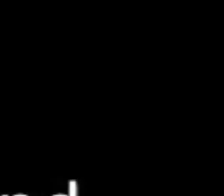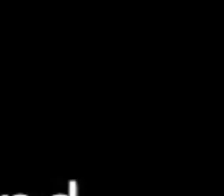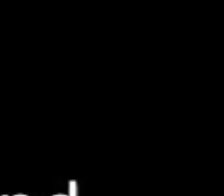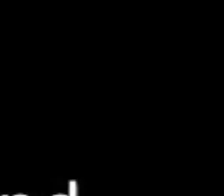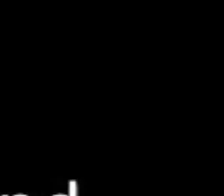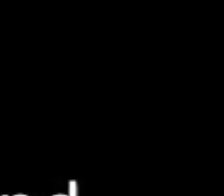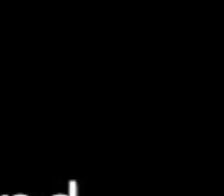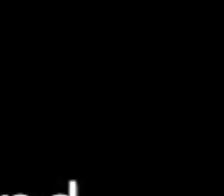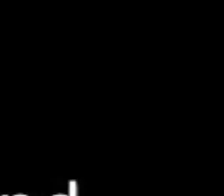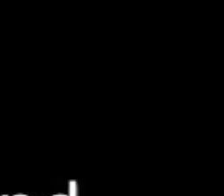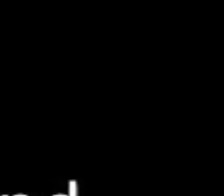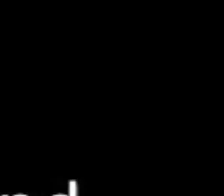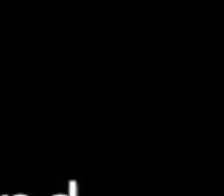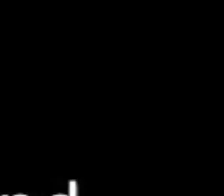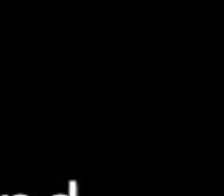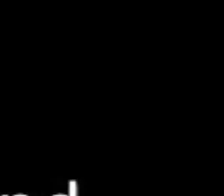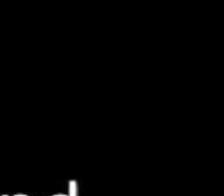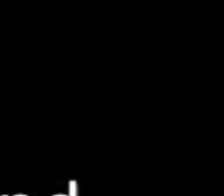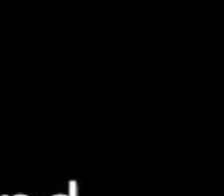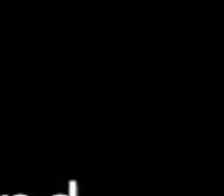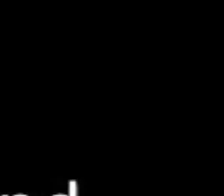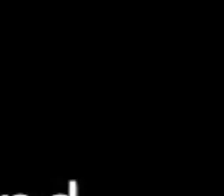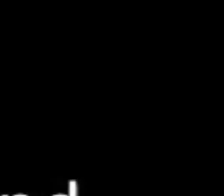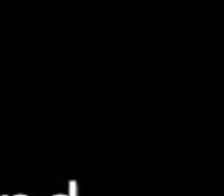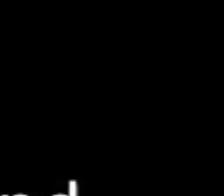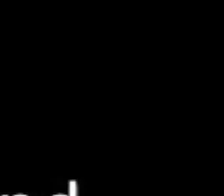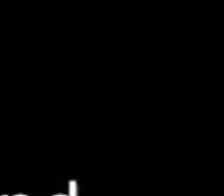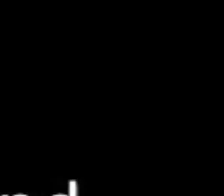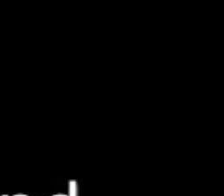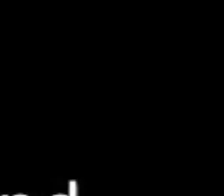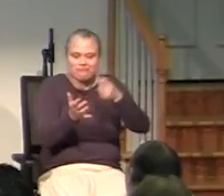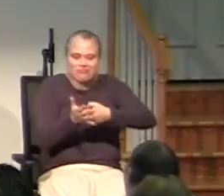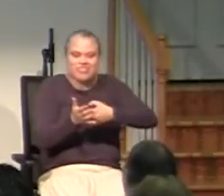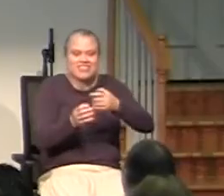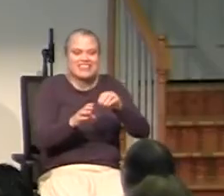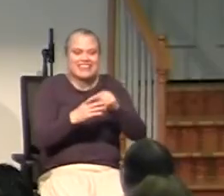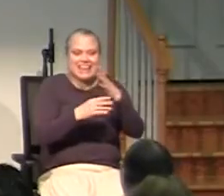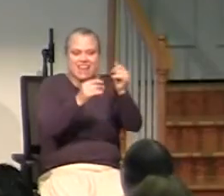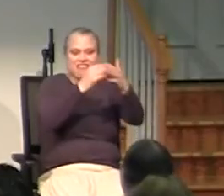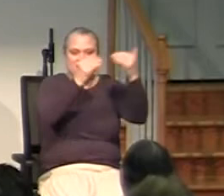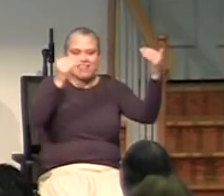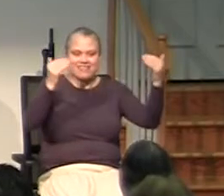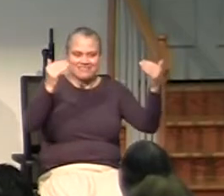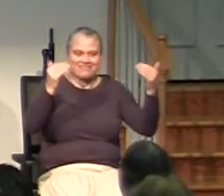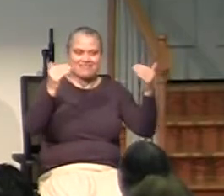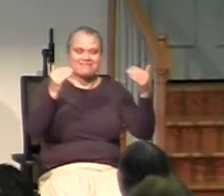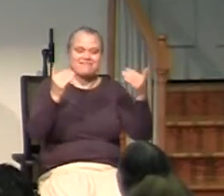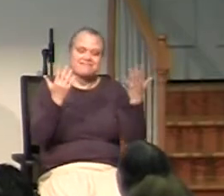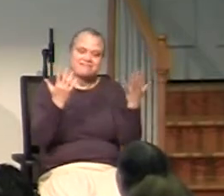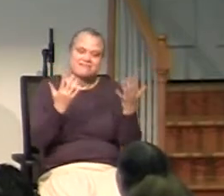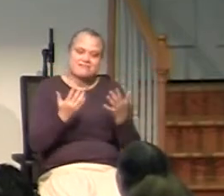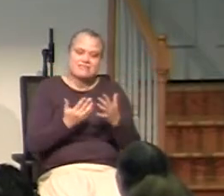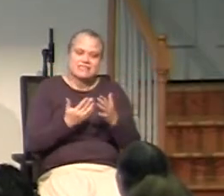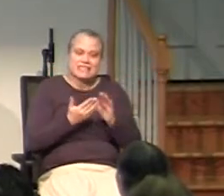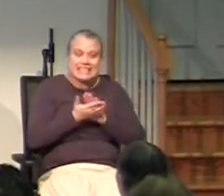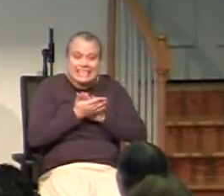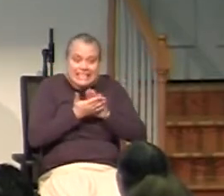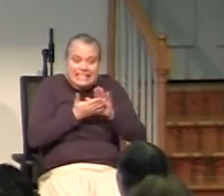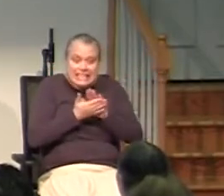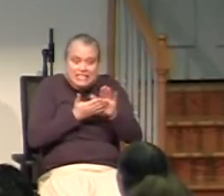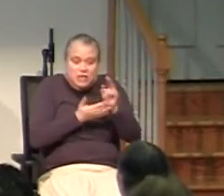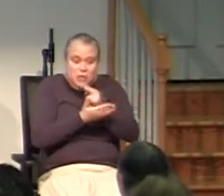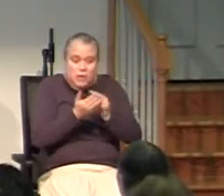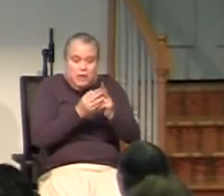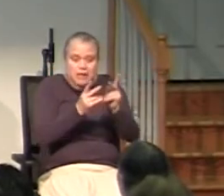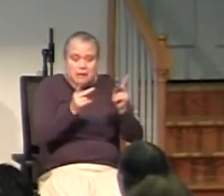within the brain, and it's recorded in heaven. And so the cleansing of the sanctuary